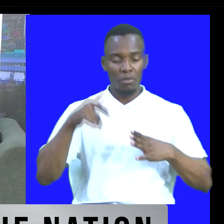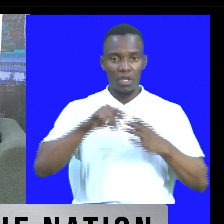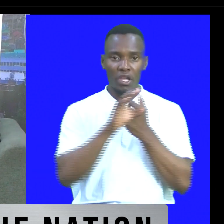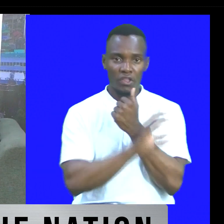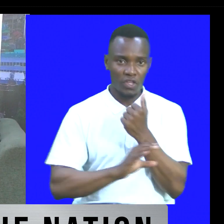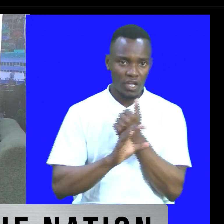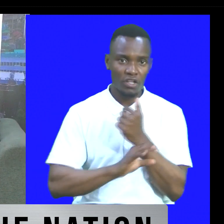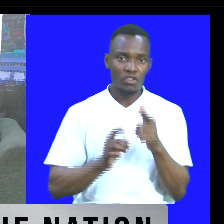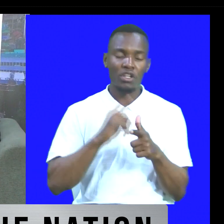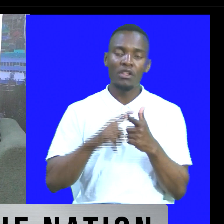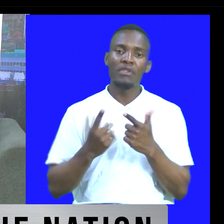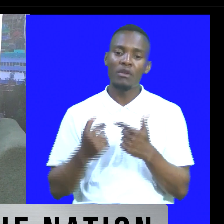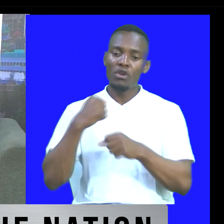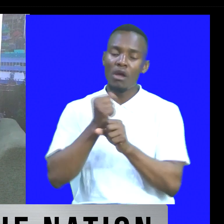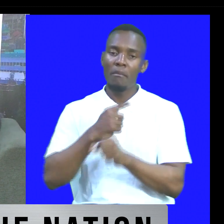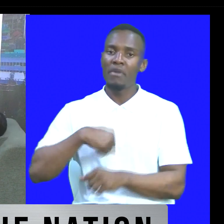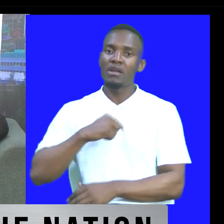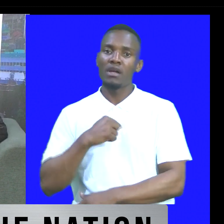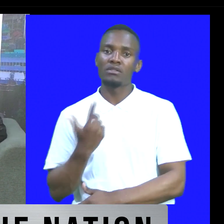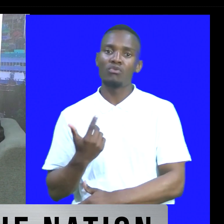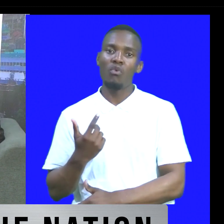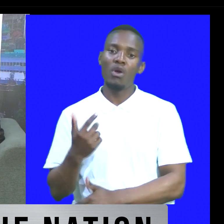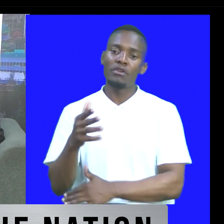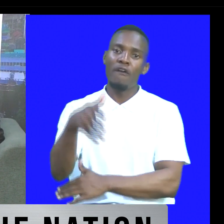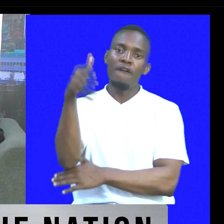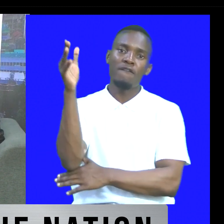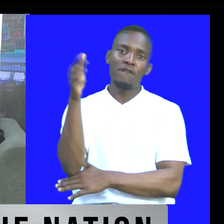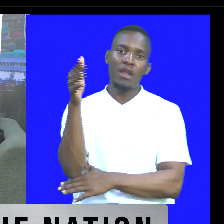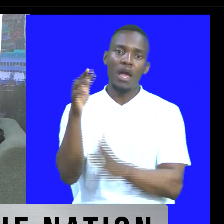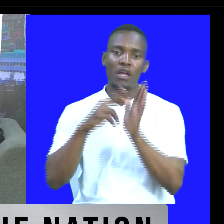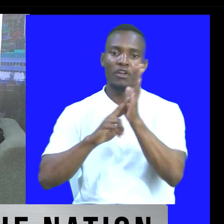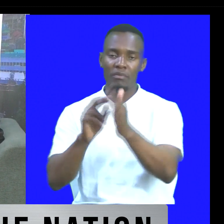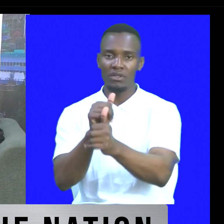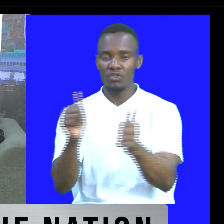a hearing around the world and to raise our flag up high. I was a bit